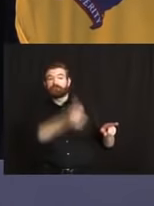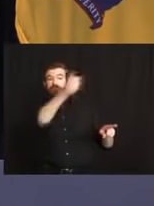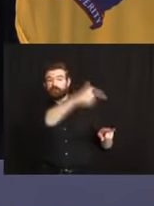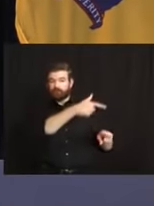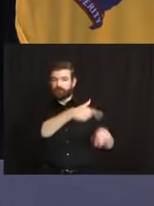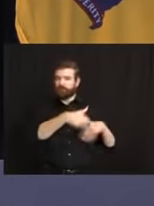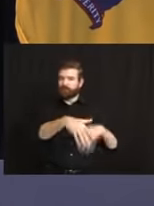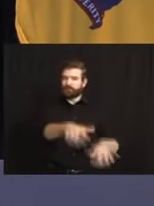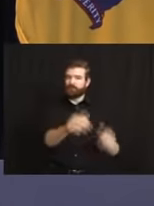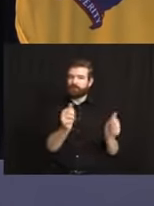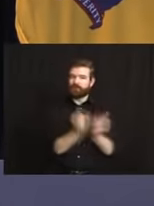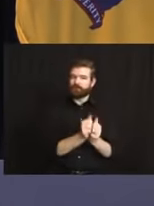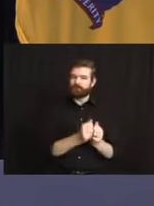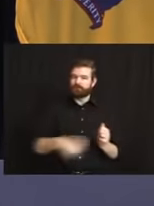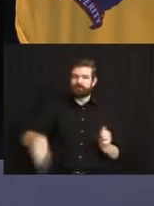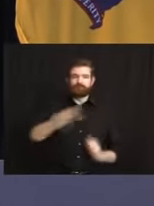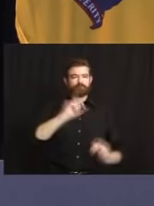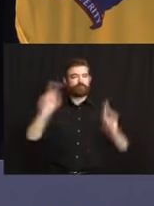to that whole spirit.